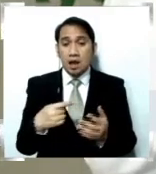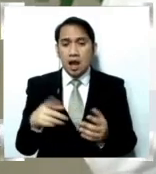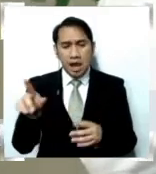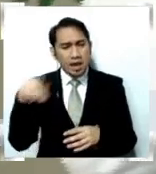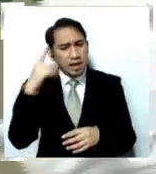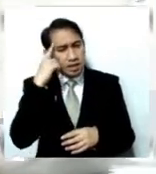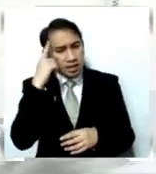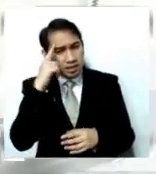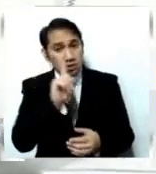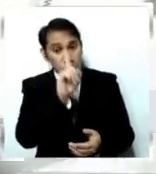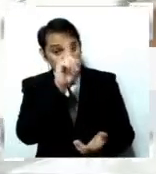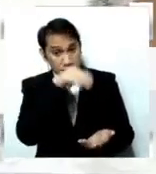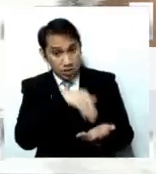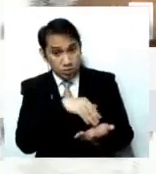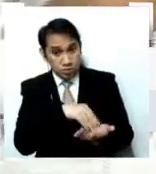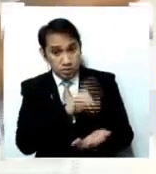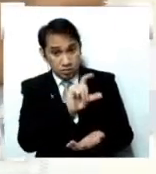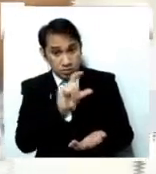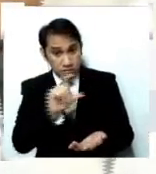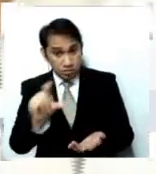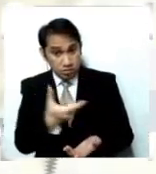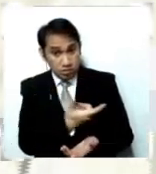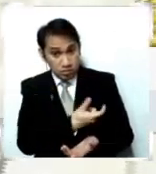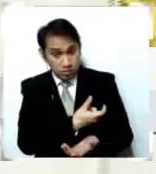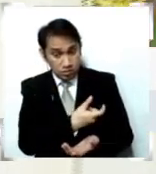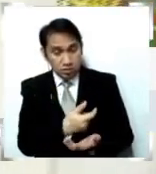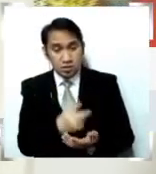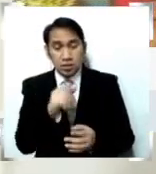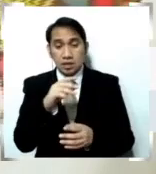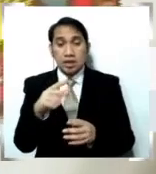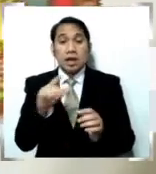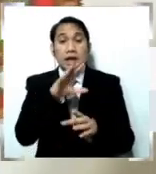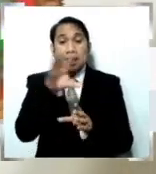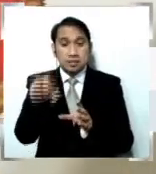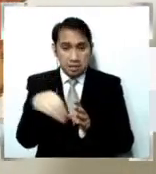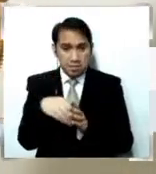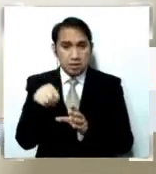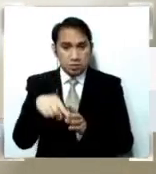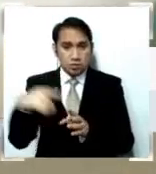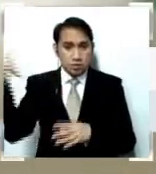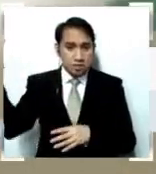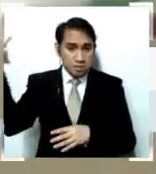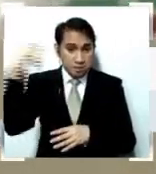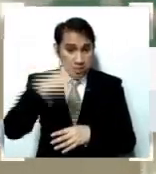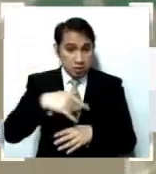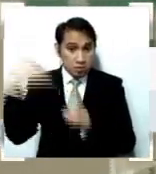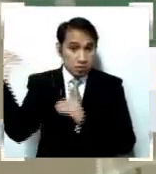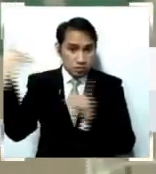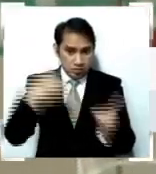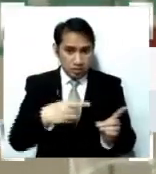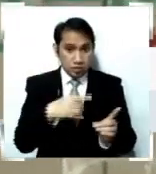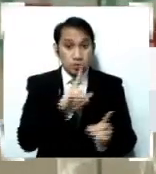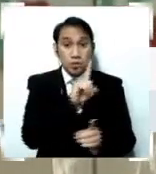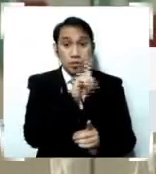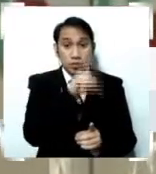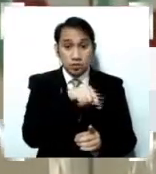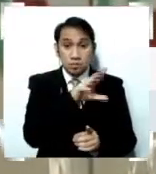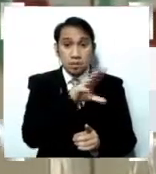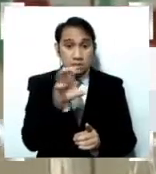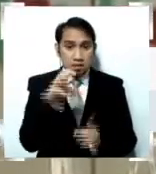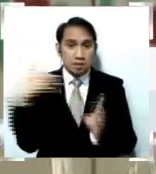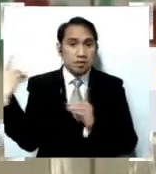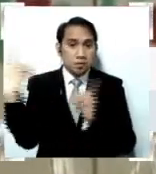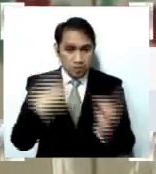same flight the same flight that we had yung 500,000 na donation. Okay. And if this